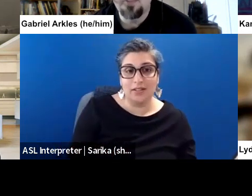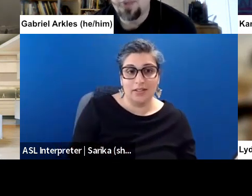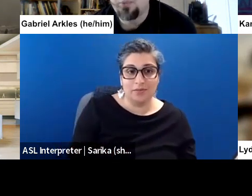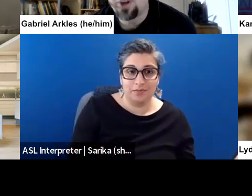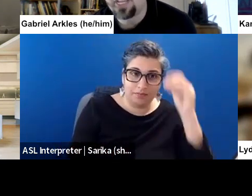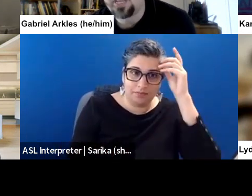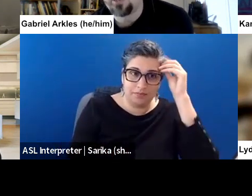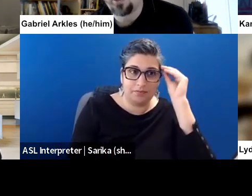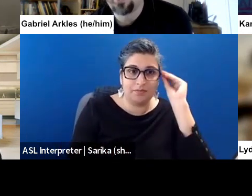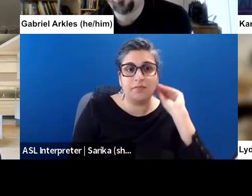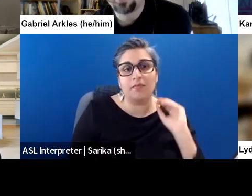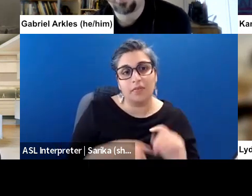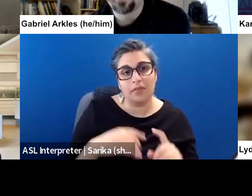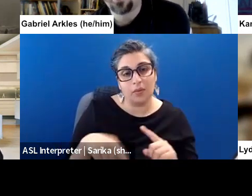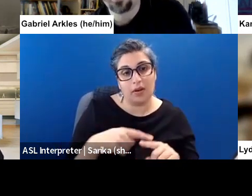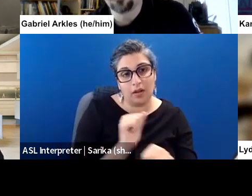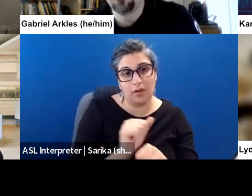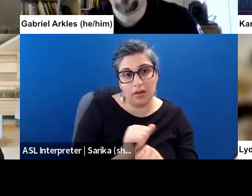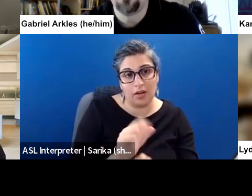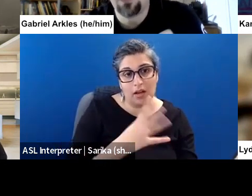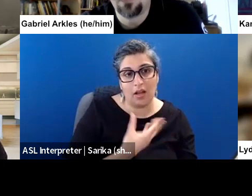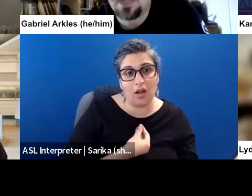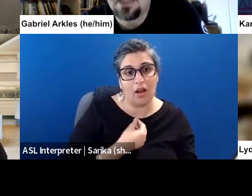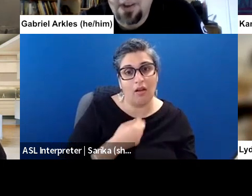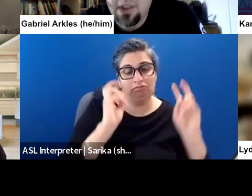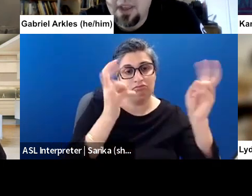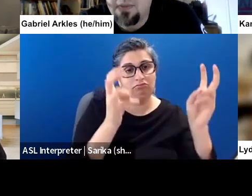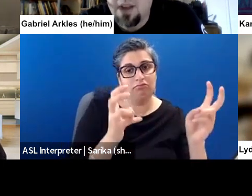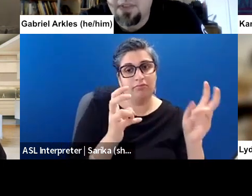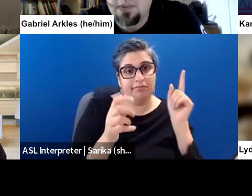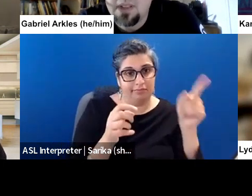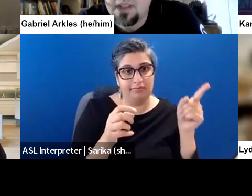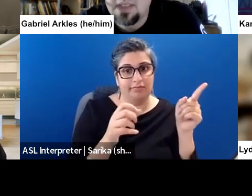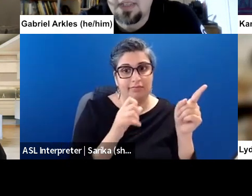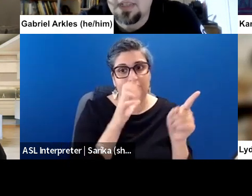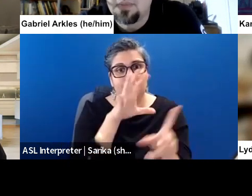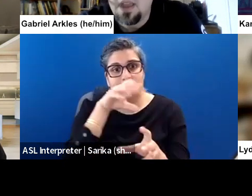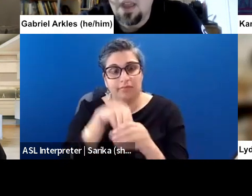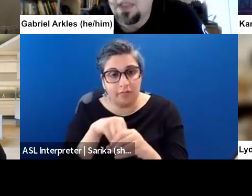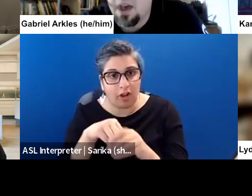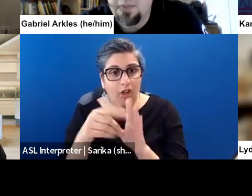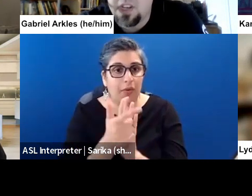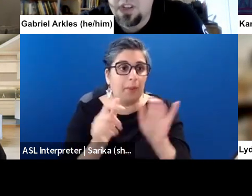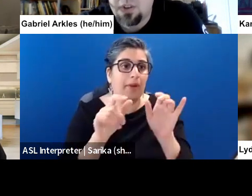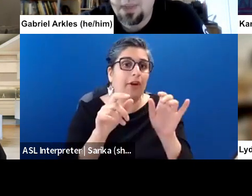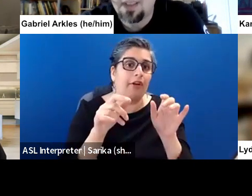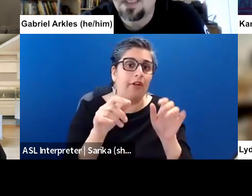But even when I'm working on trans issues that seem like they wouldn't necessarily involve the criminal legal system, they often do, because